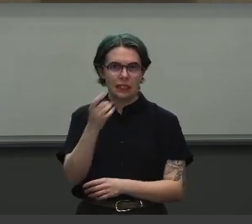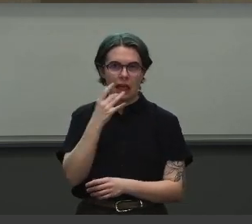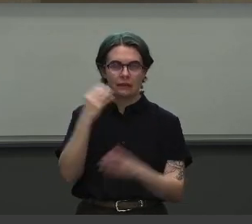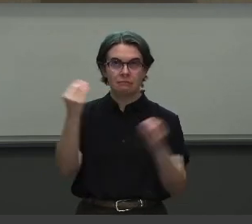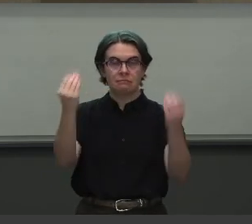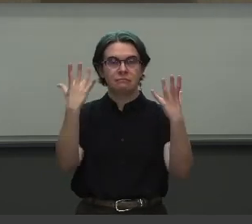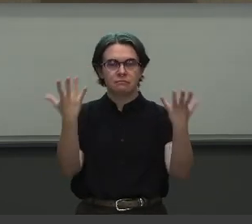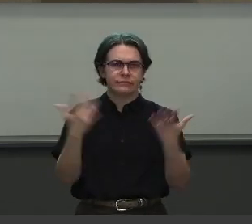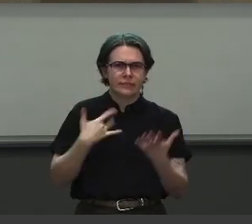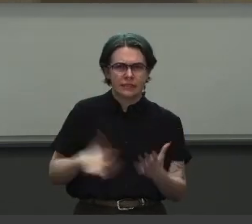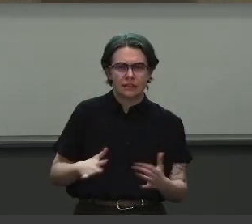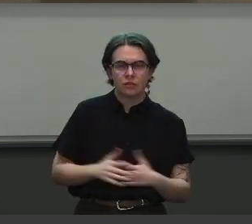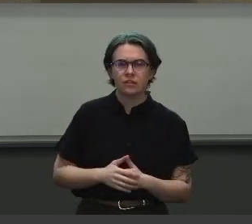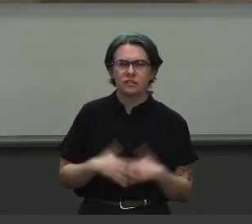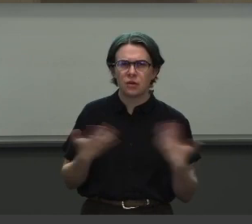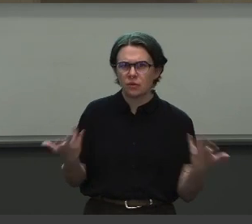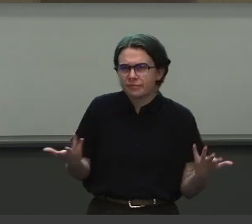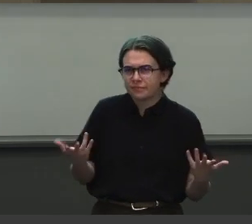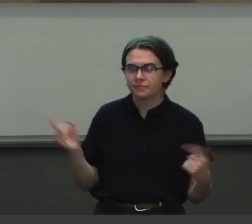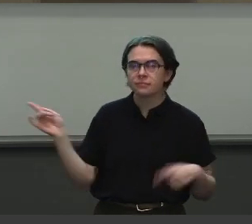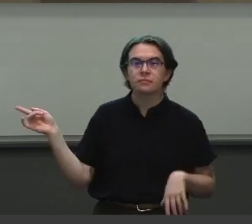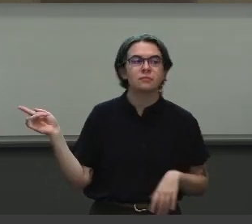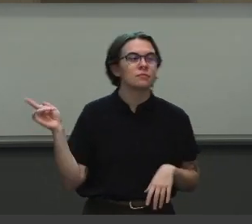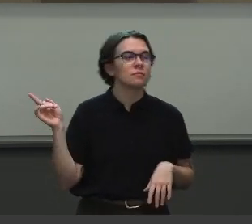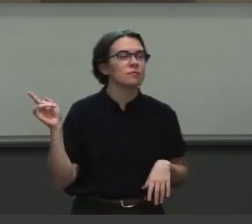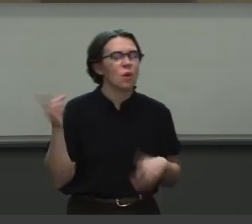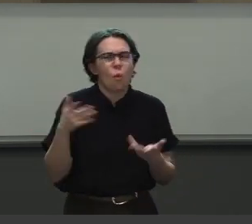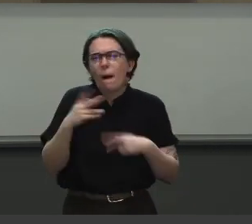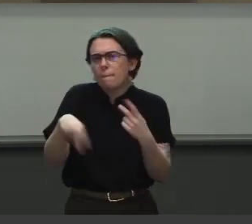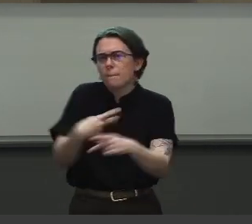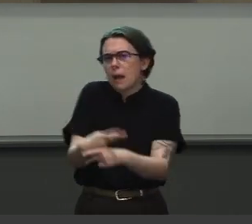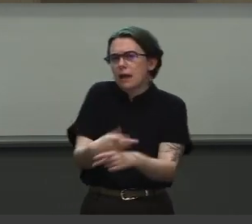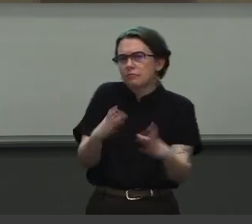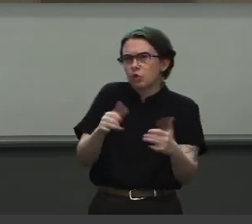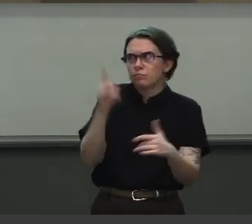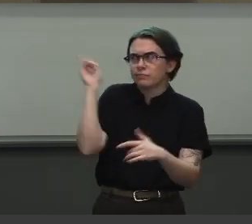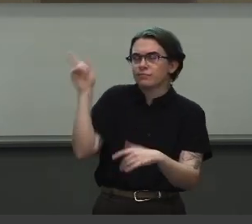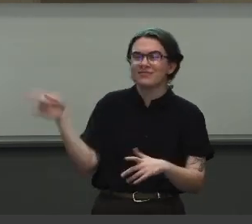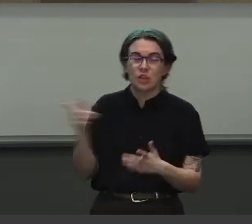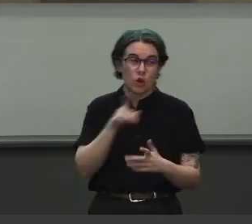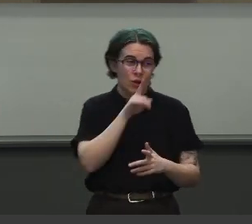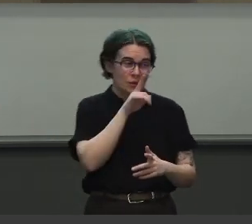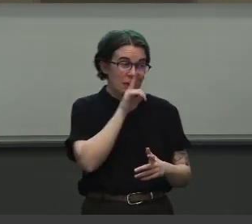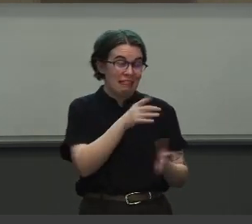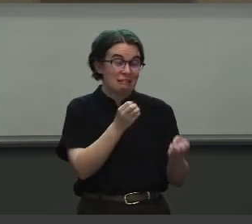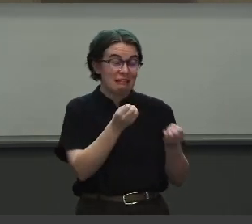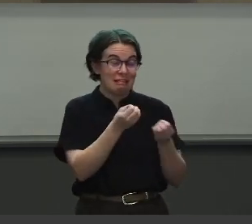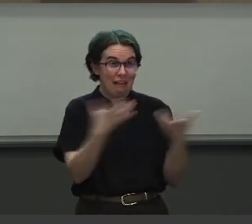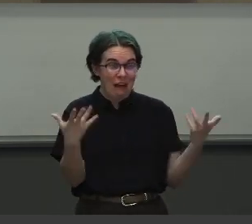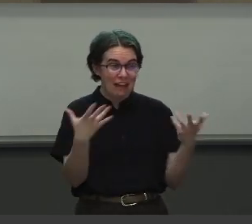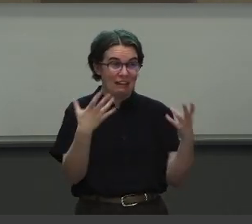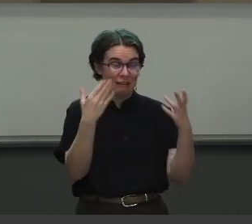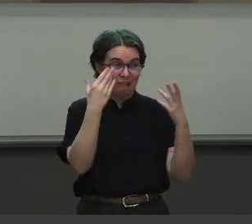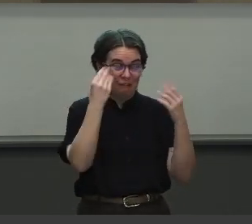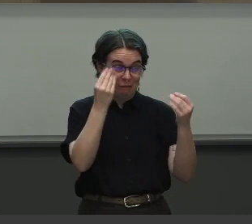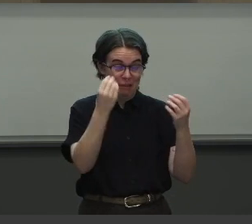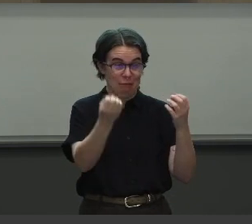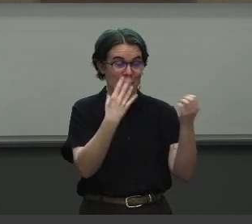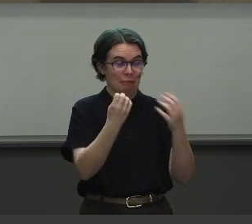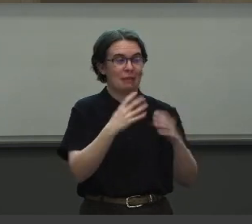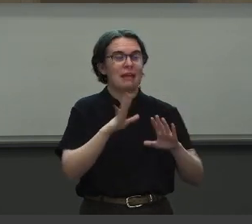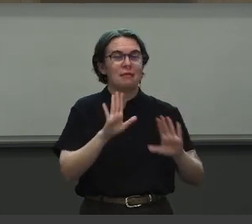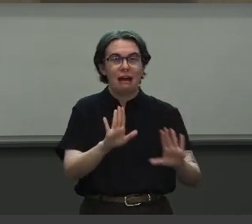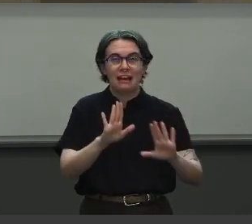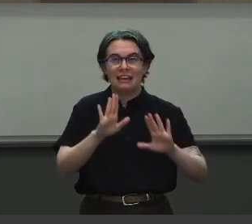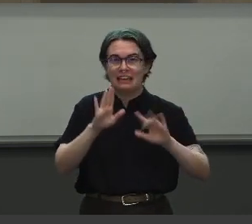to answer that question would be via email. My email's there. I'd be very happy to talk more about it, but I don't think I can do